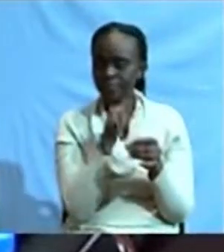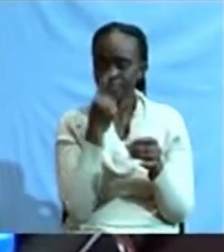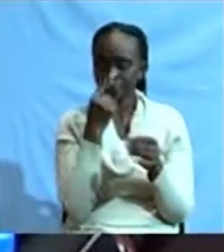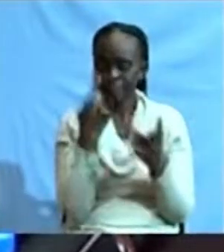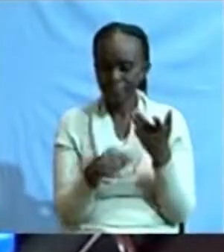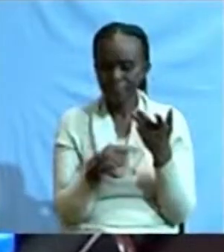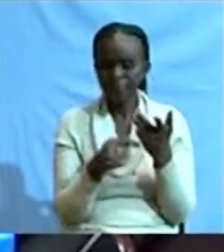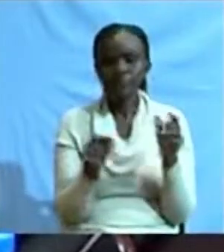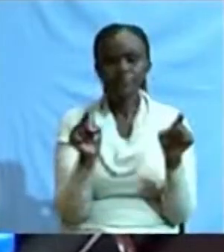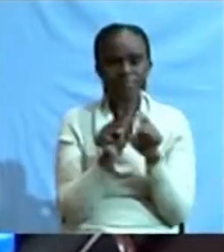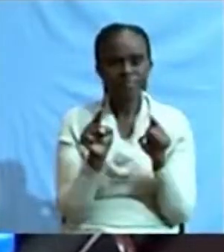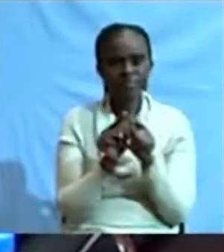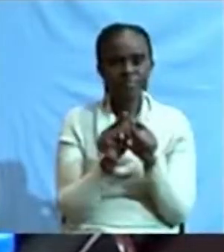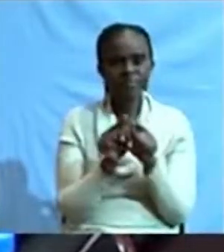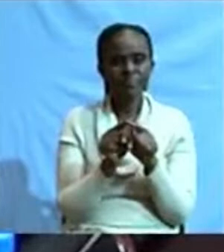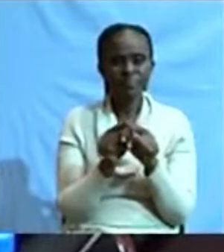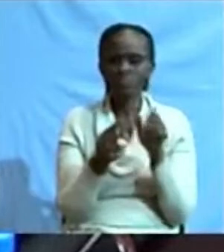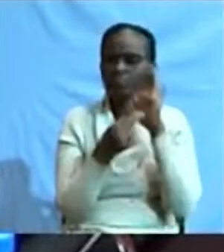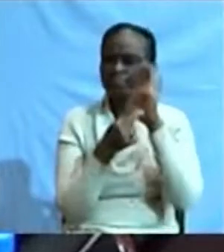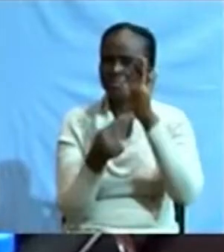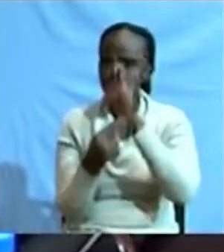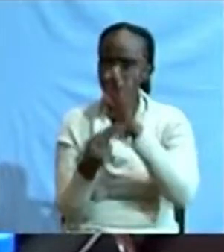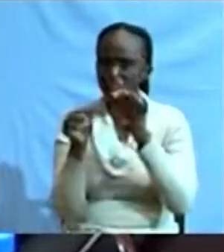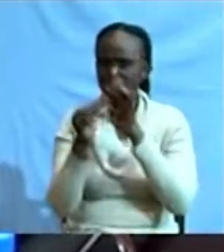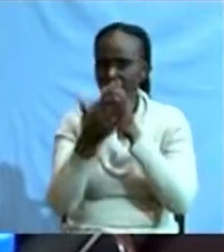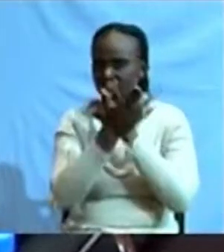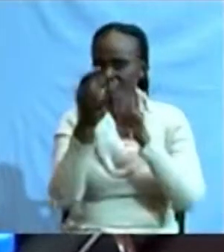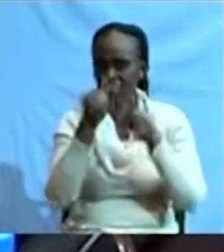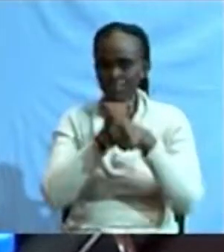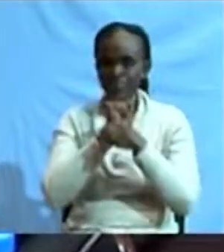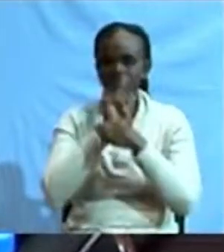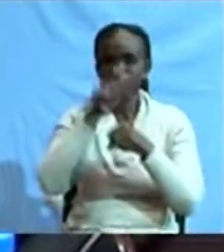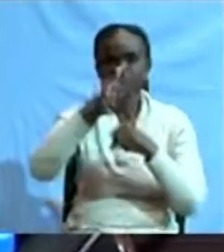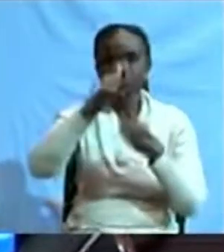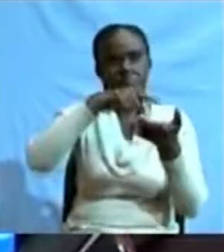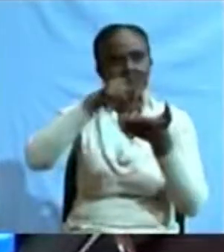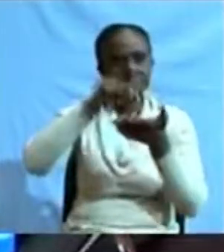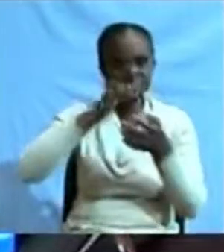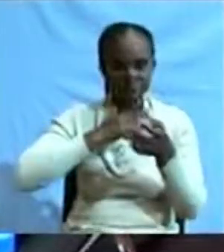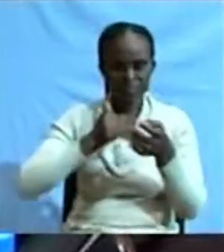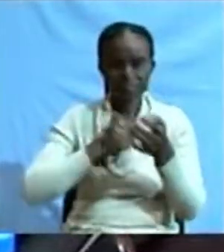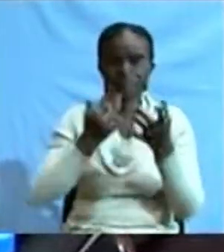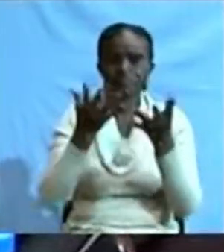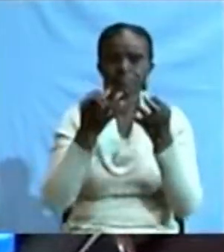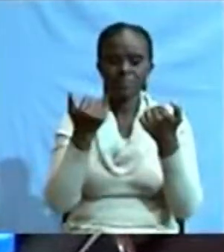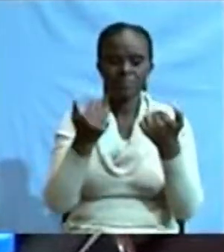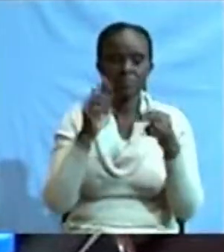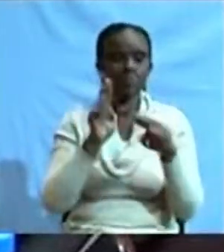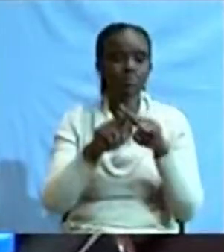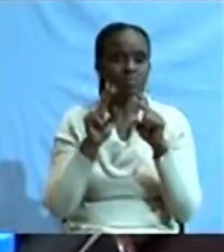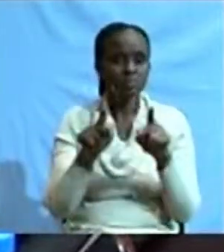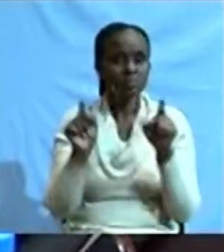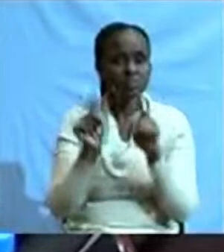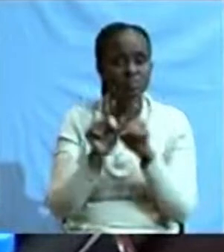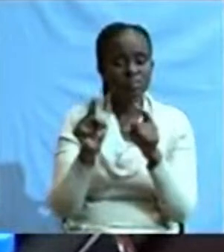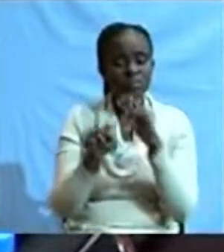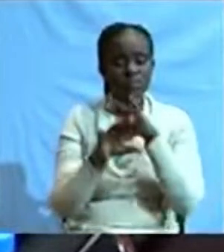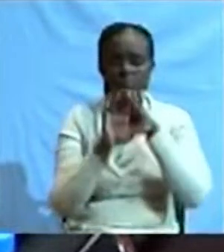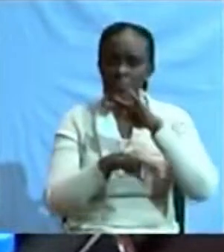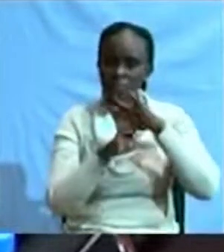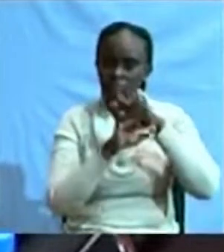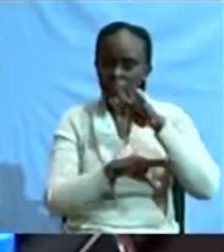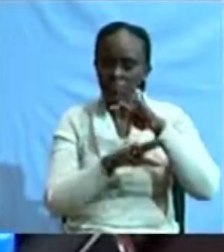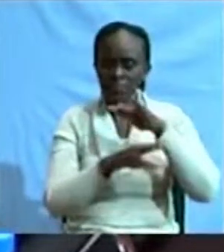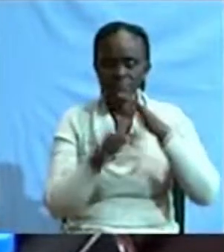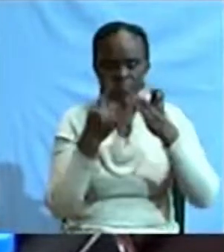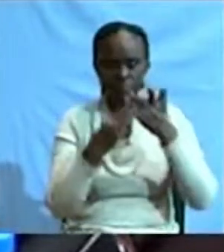whom bailiffs will be unleashed on them to ensure that they pay. And I want, Chair, to go to the appendix